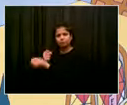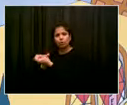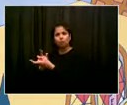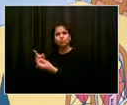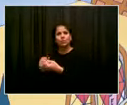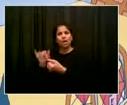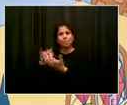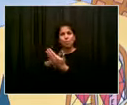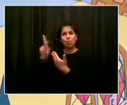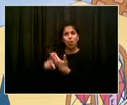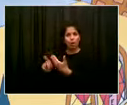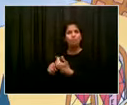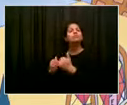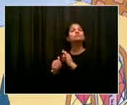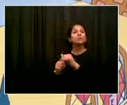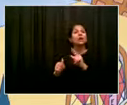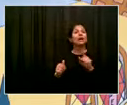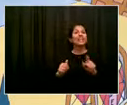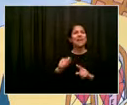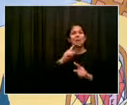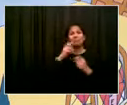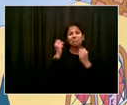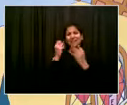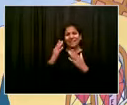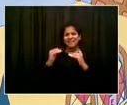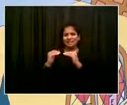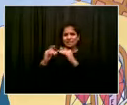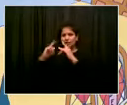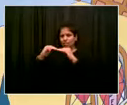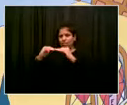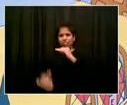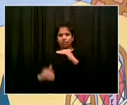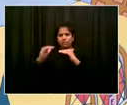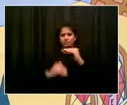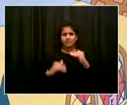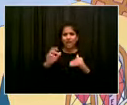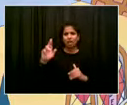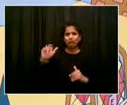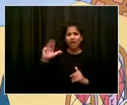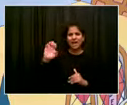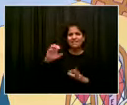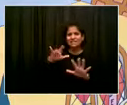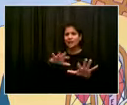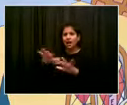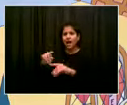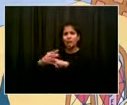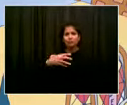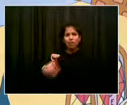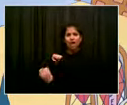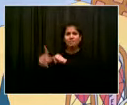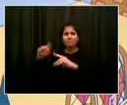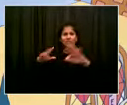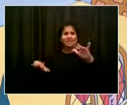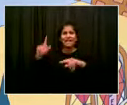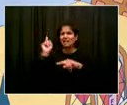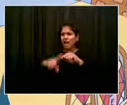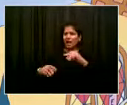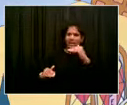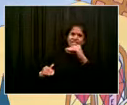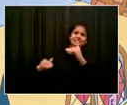the disparities we saw coming out of COVID. Well, that amazing task force said, let's do baby bonds, let's do it right now. And we announced and